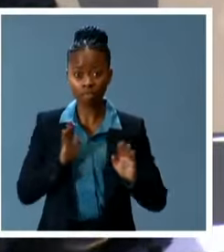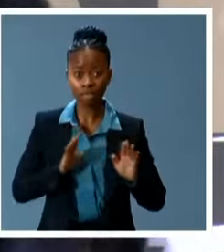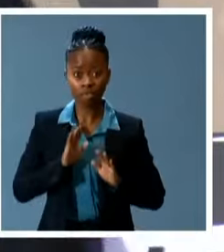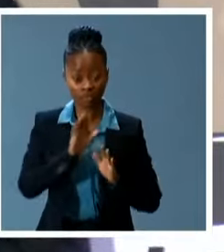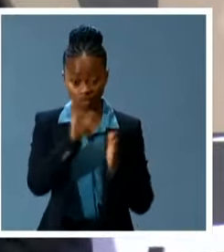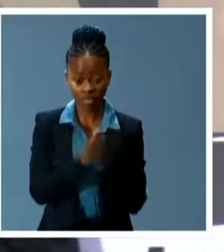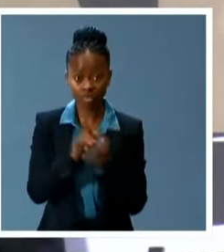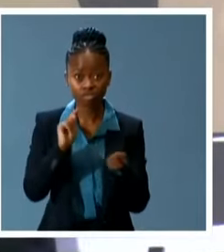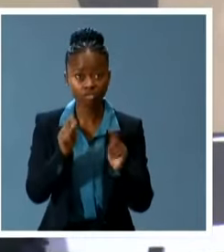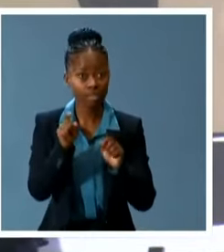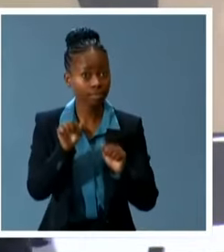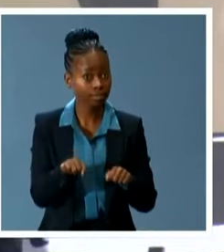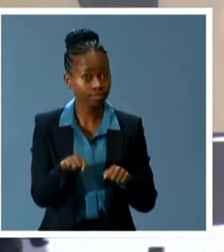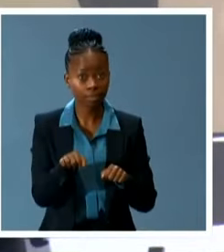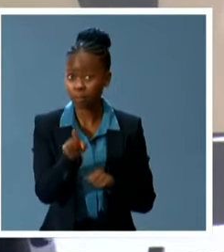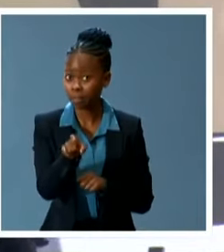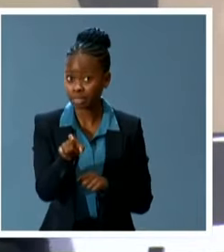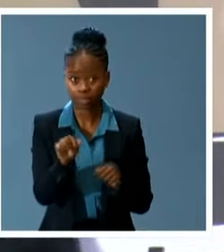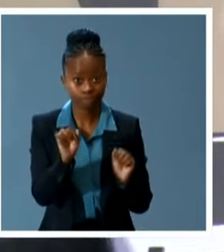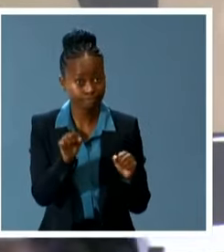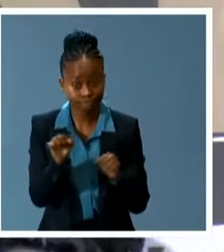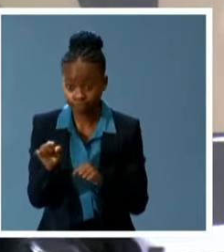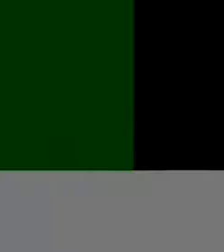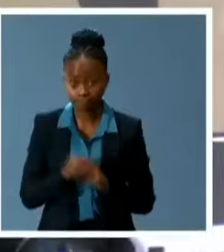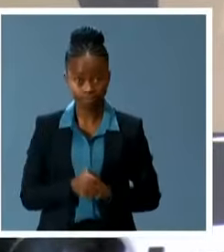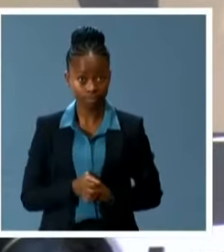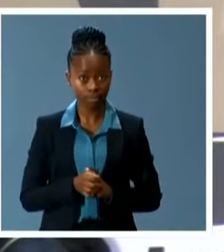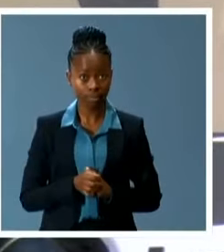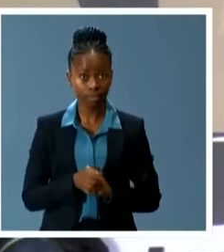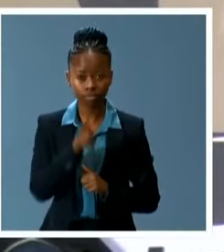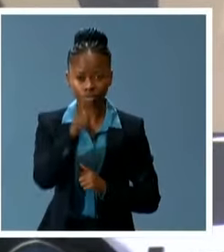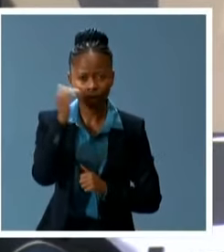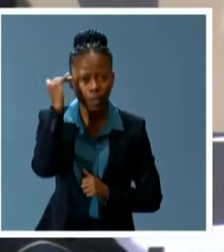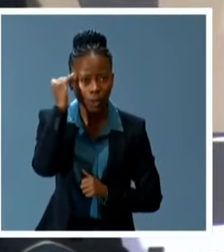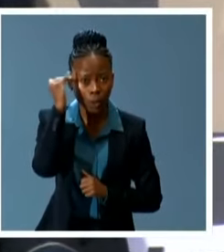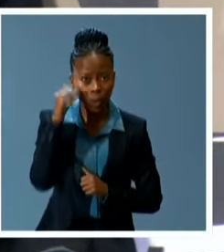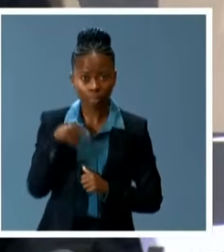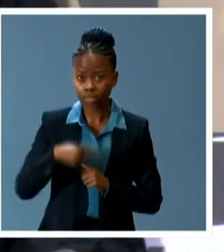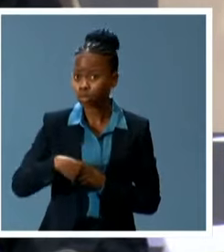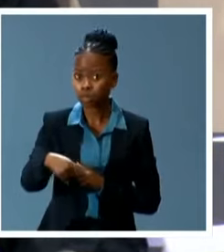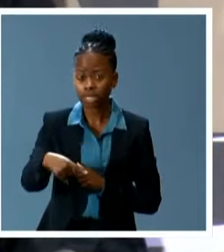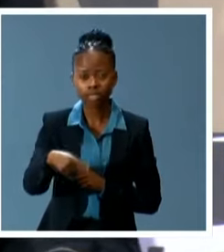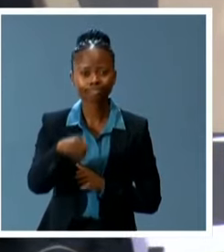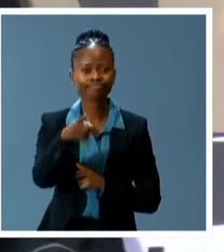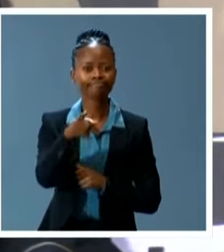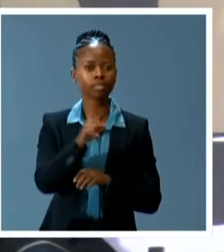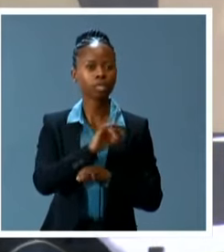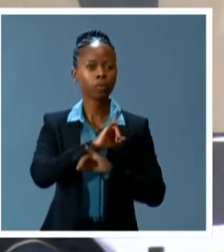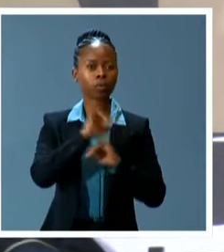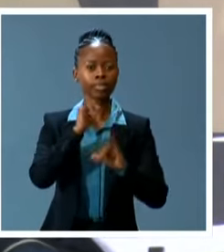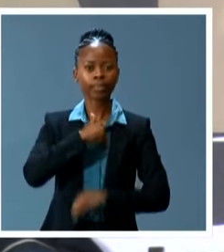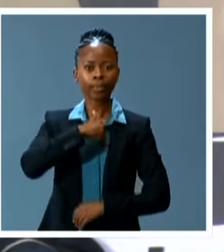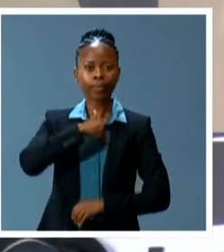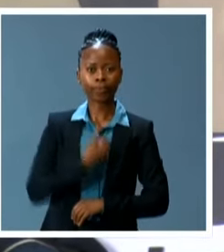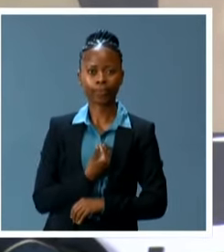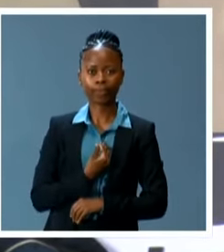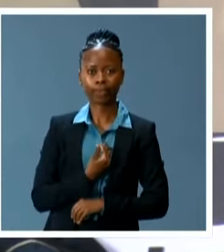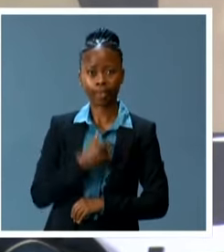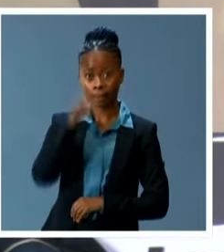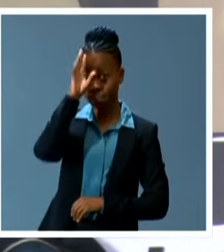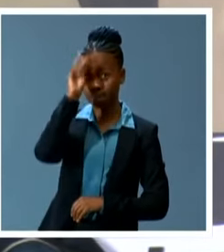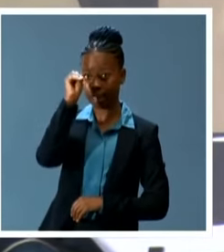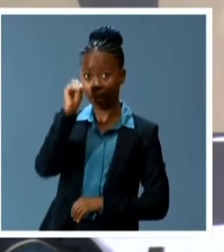Friends, as I'm sure you all know, earlier this week, we lost the youngest daughter of Nelson